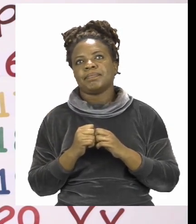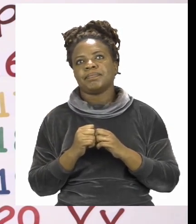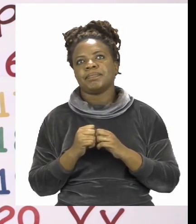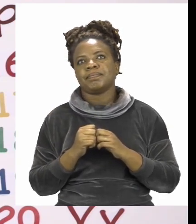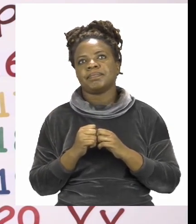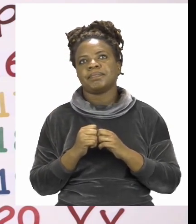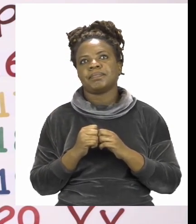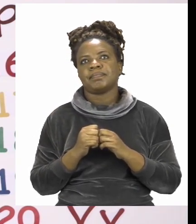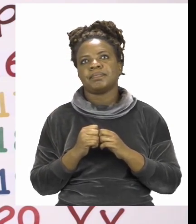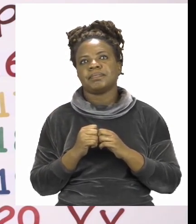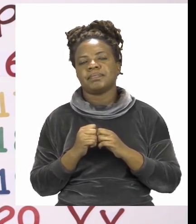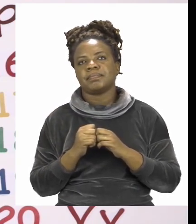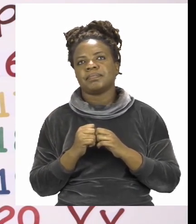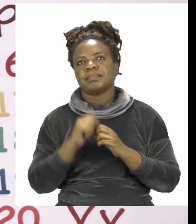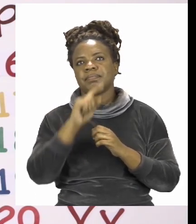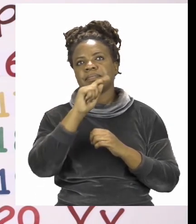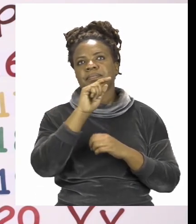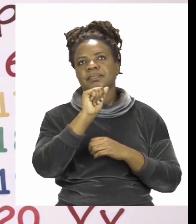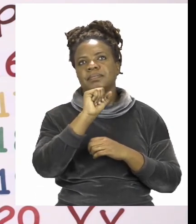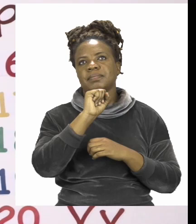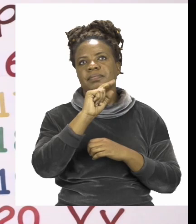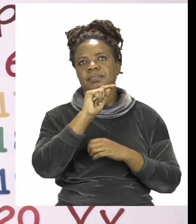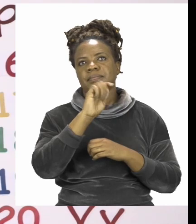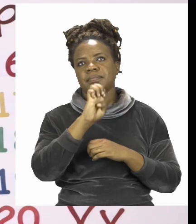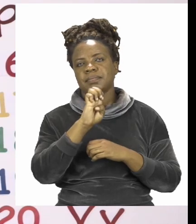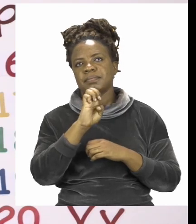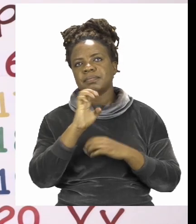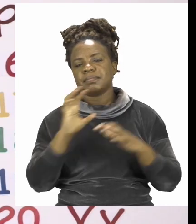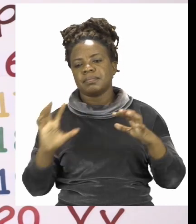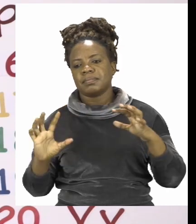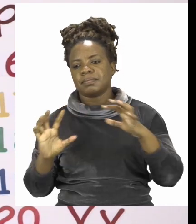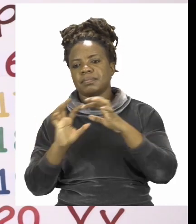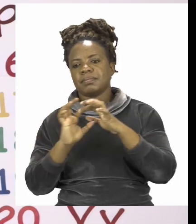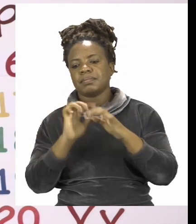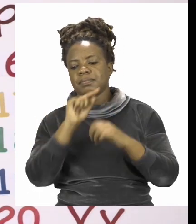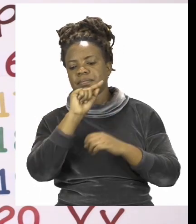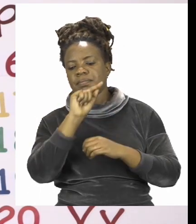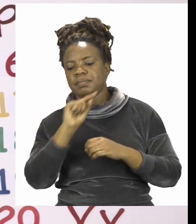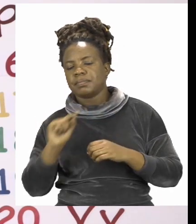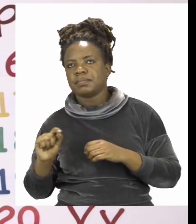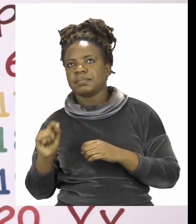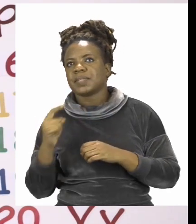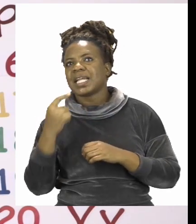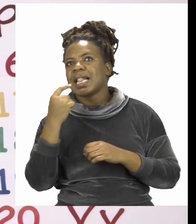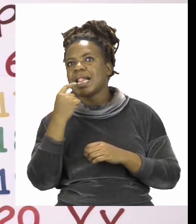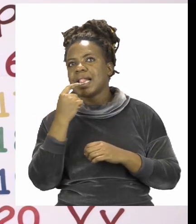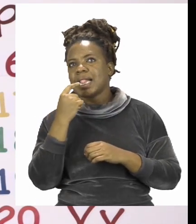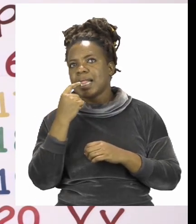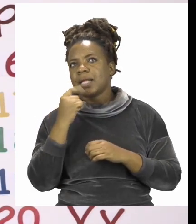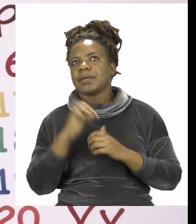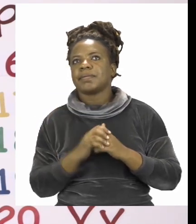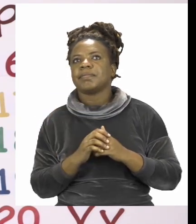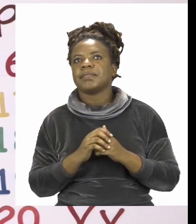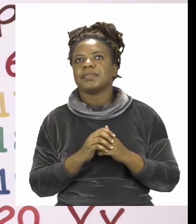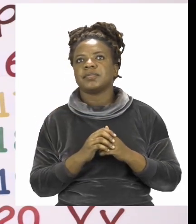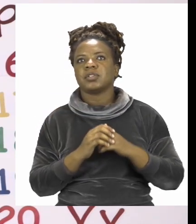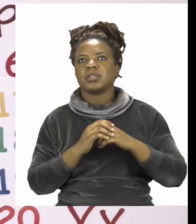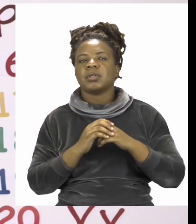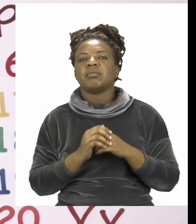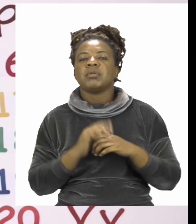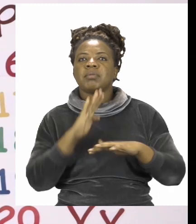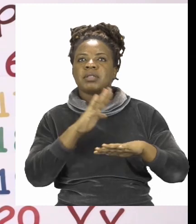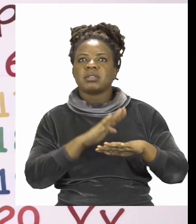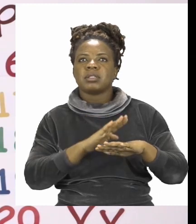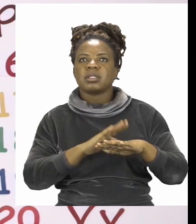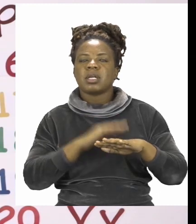So please match taste with the picture. And then lastly, we have the words touch or